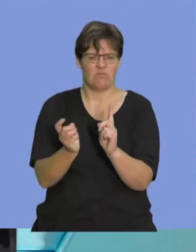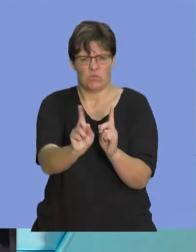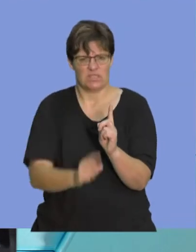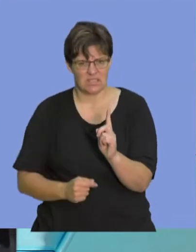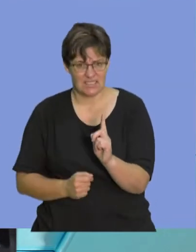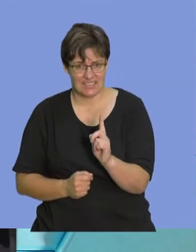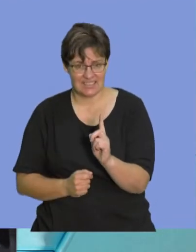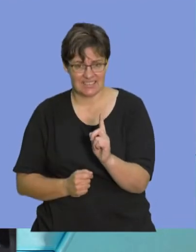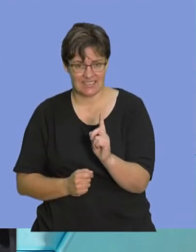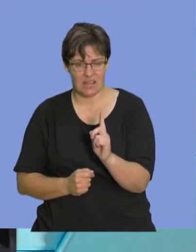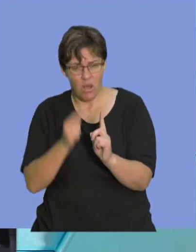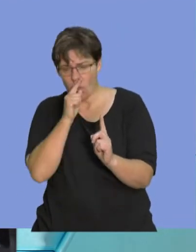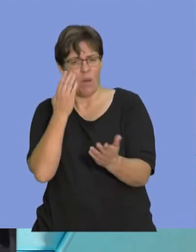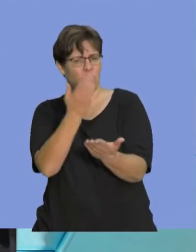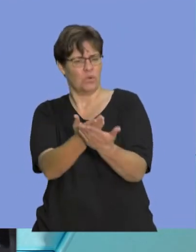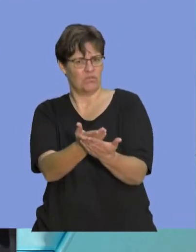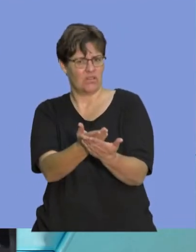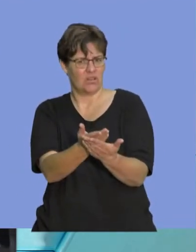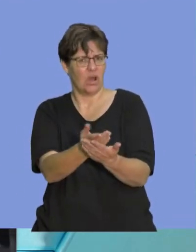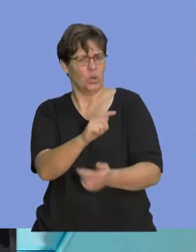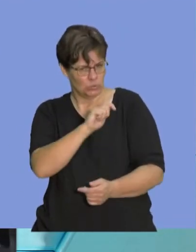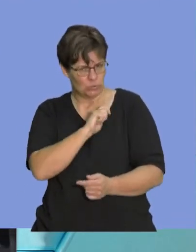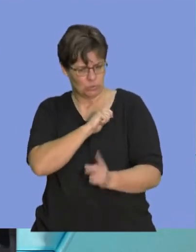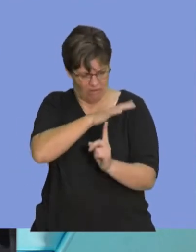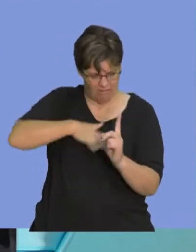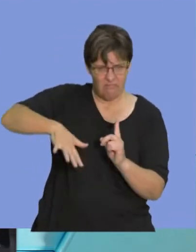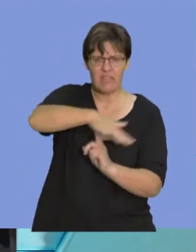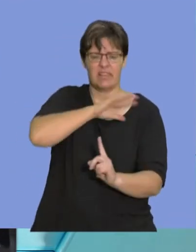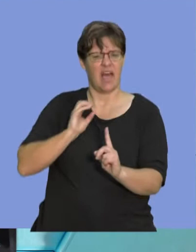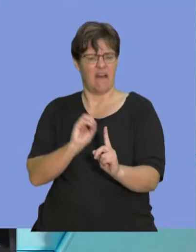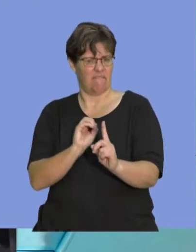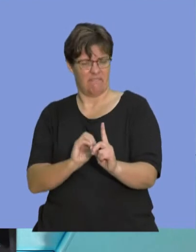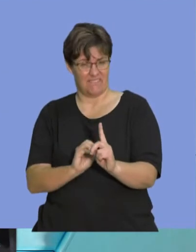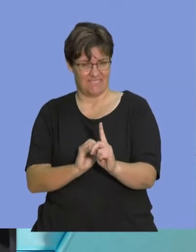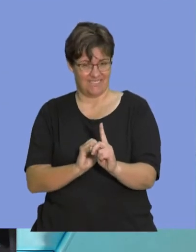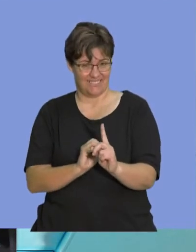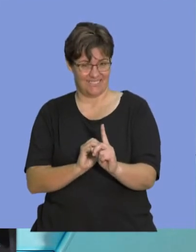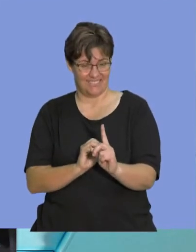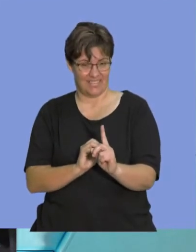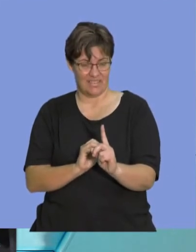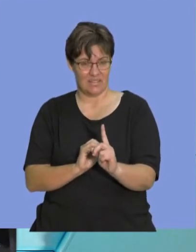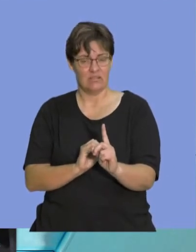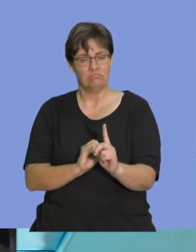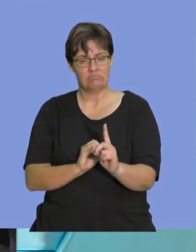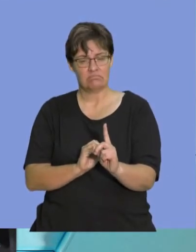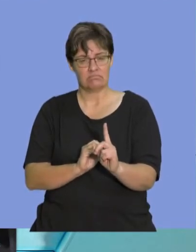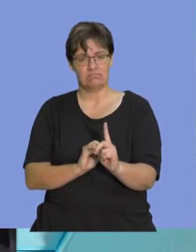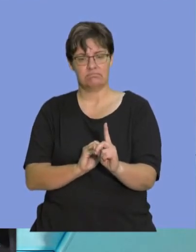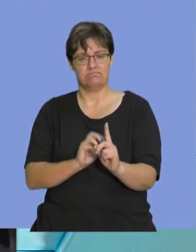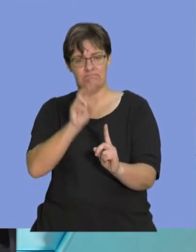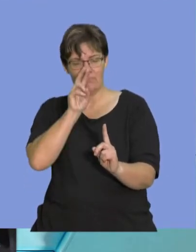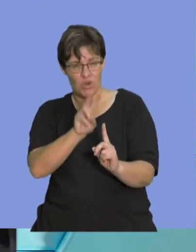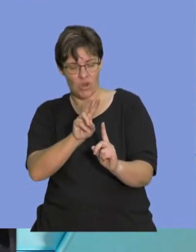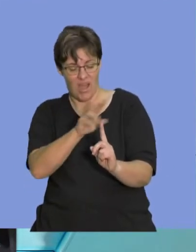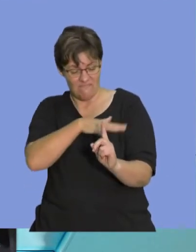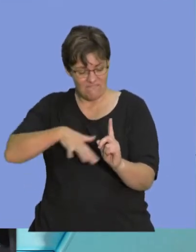then do we prove that there is actually a magnetic field, and maybe by looking at the effect of the